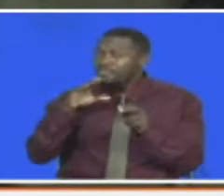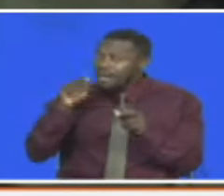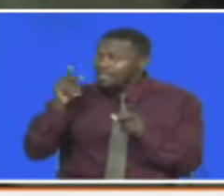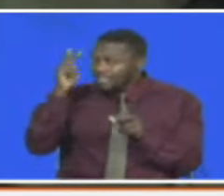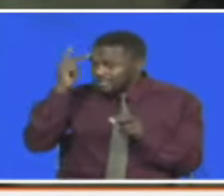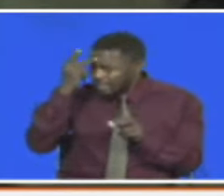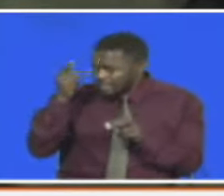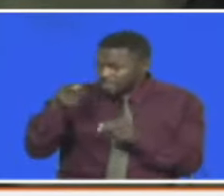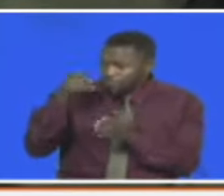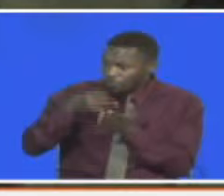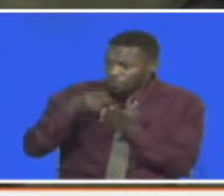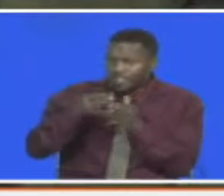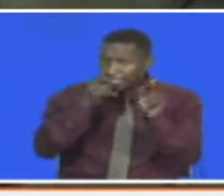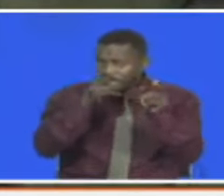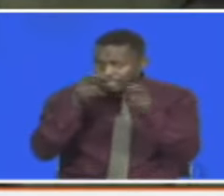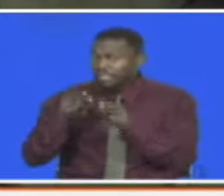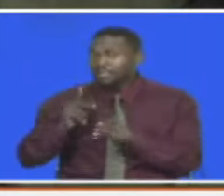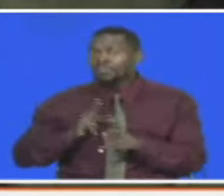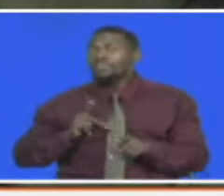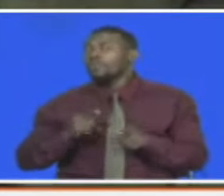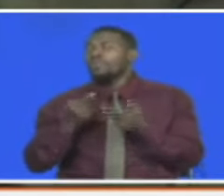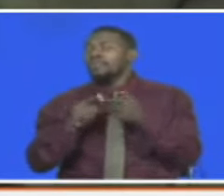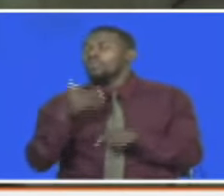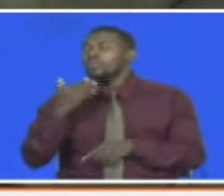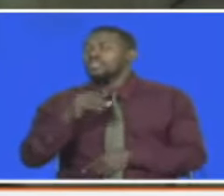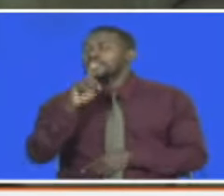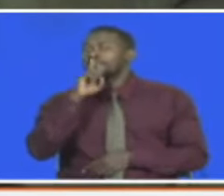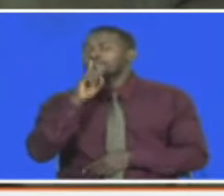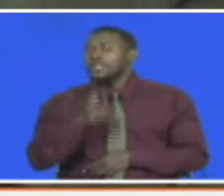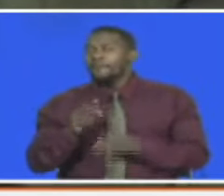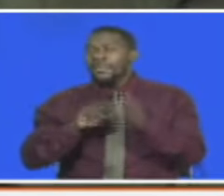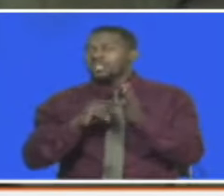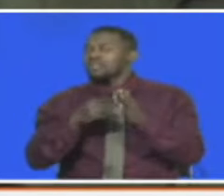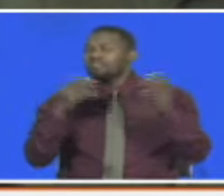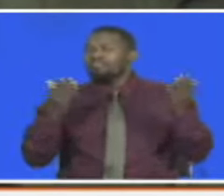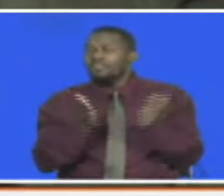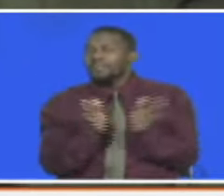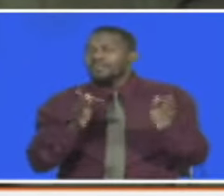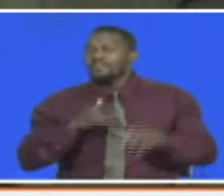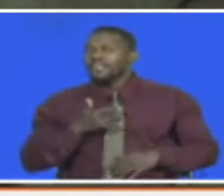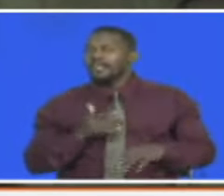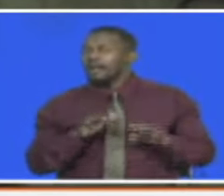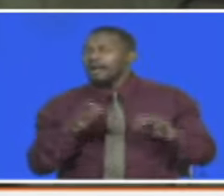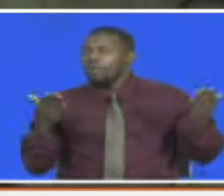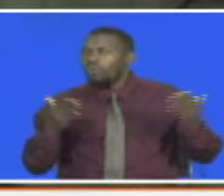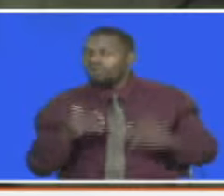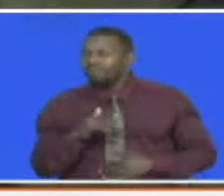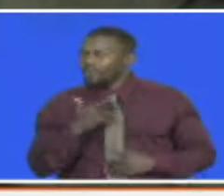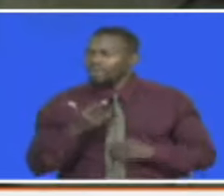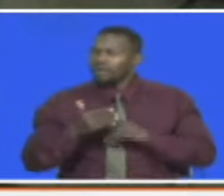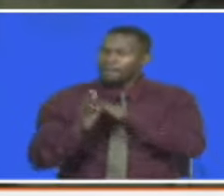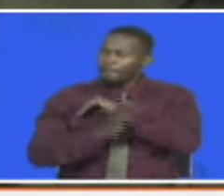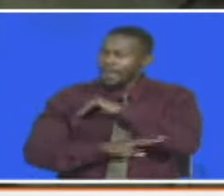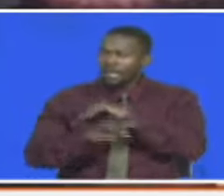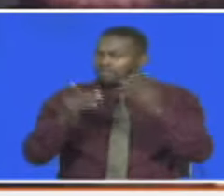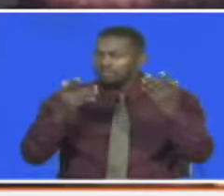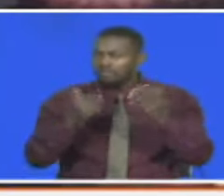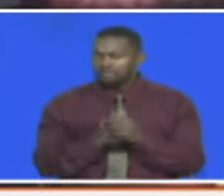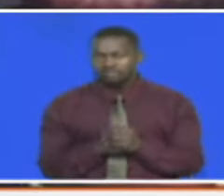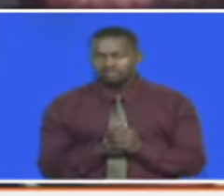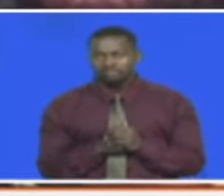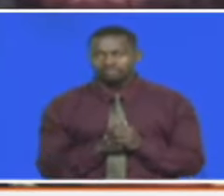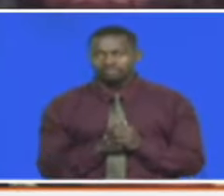deputy president-elect only reopens fresh wounds and amplifies the collective anger of the women and men across our nation.